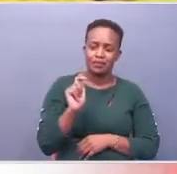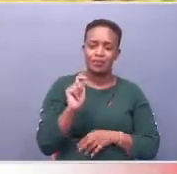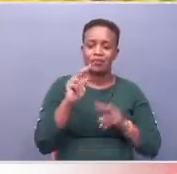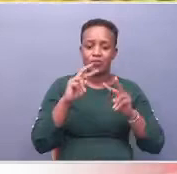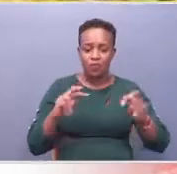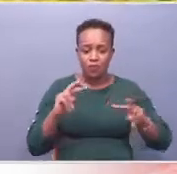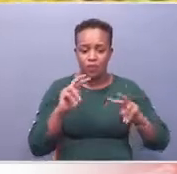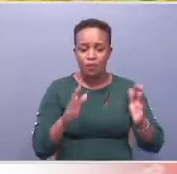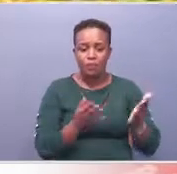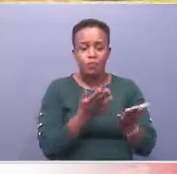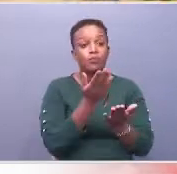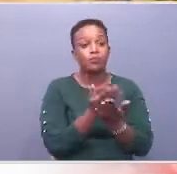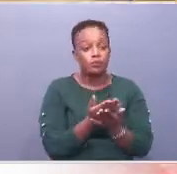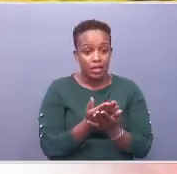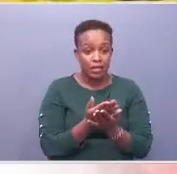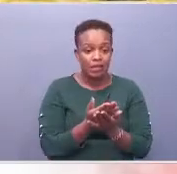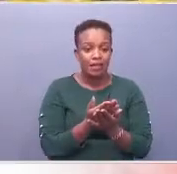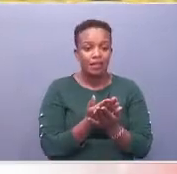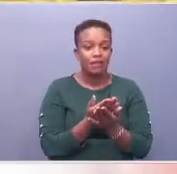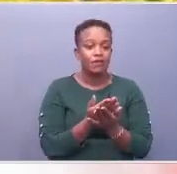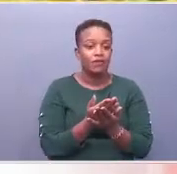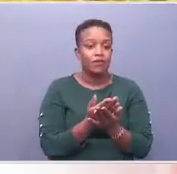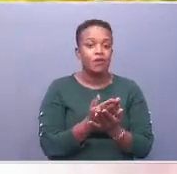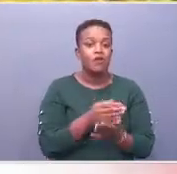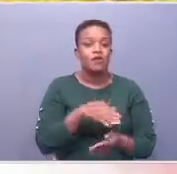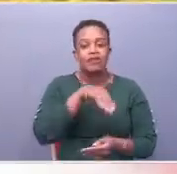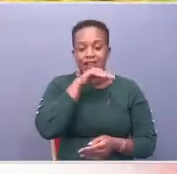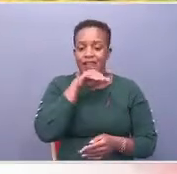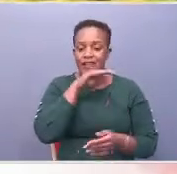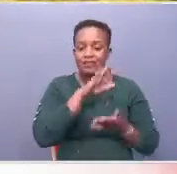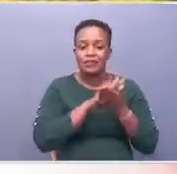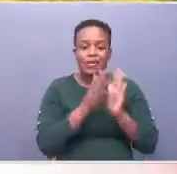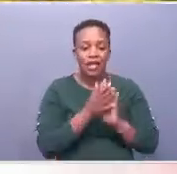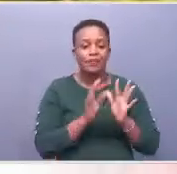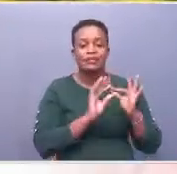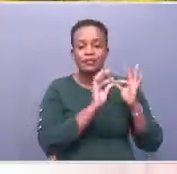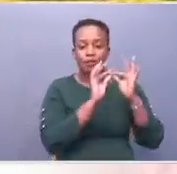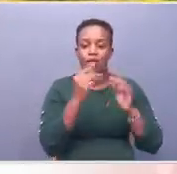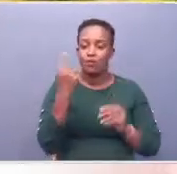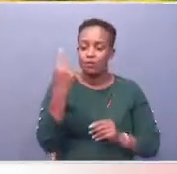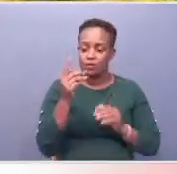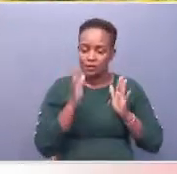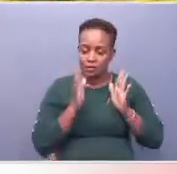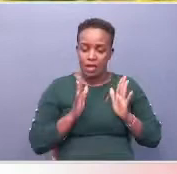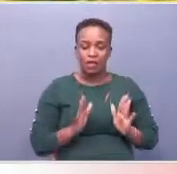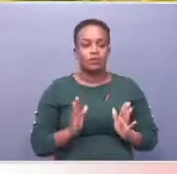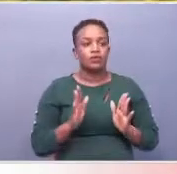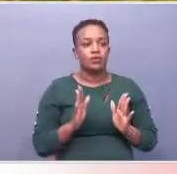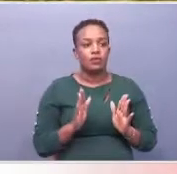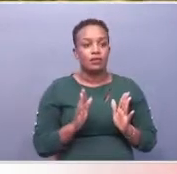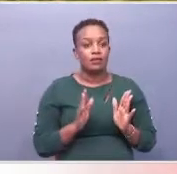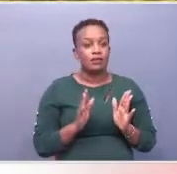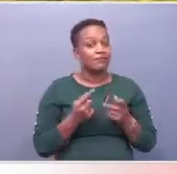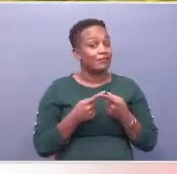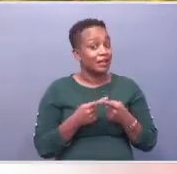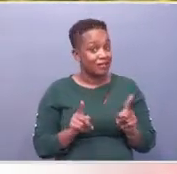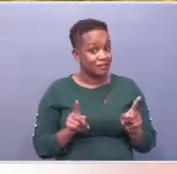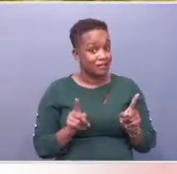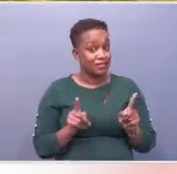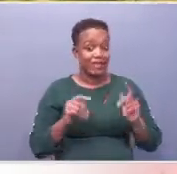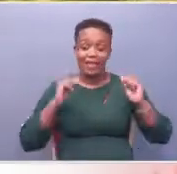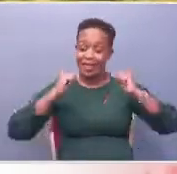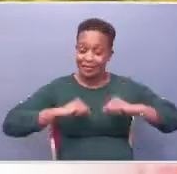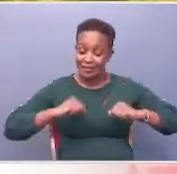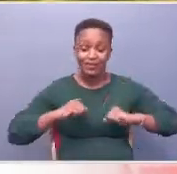proposal for Raila to become Azimio la Umoja candidate. Now you see, and yet we have